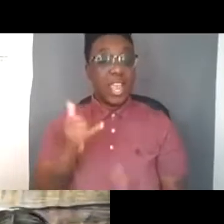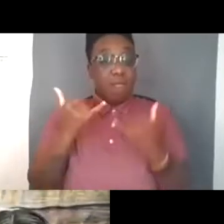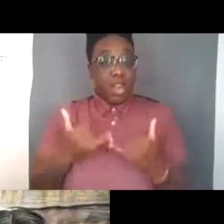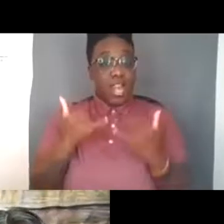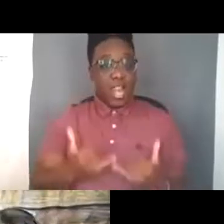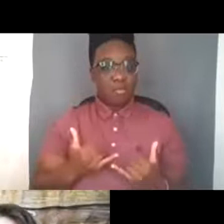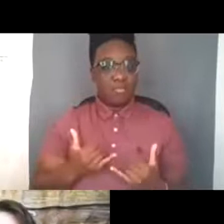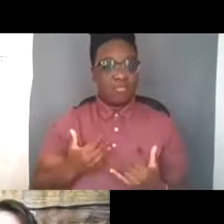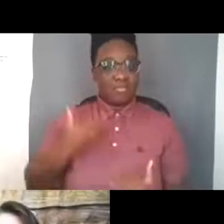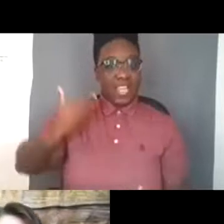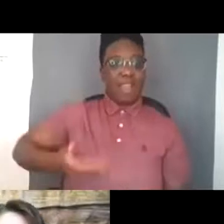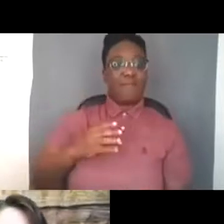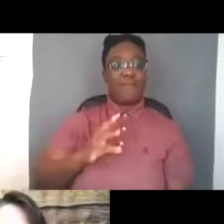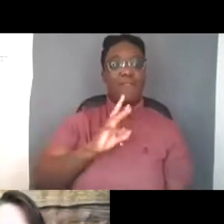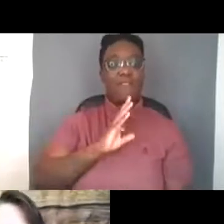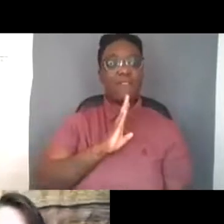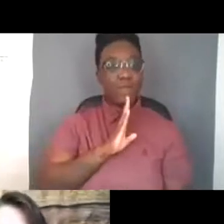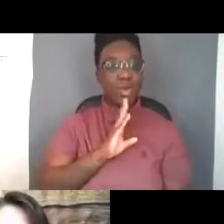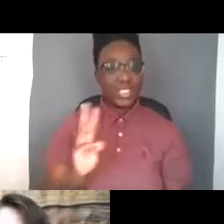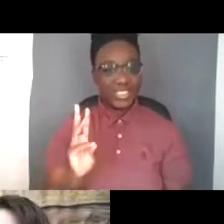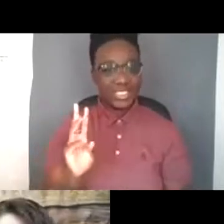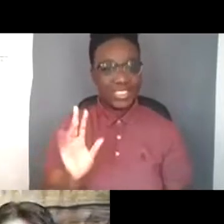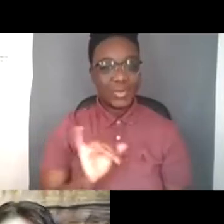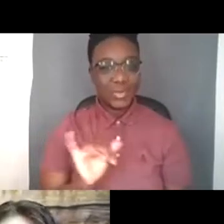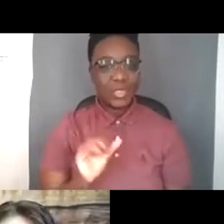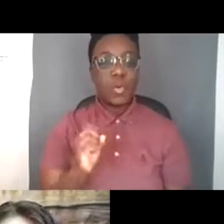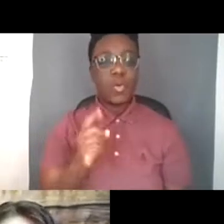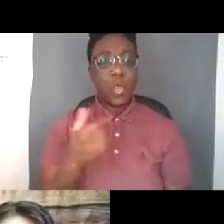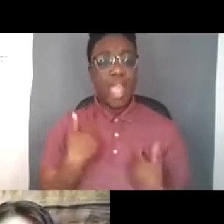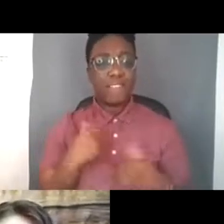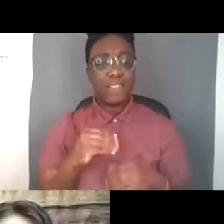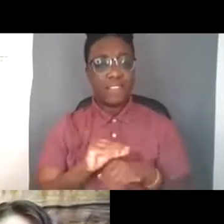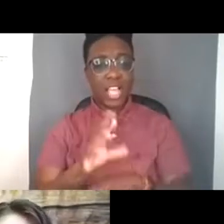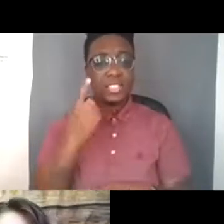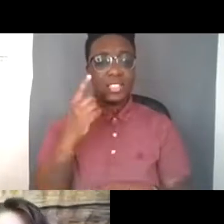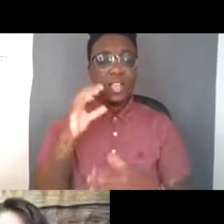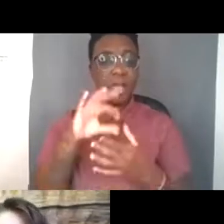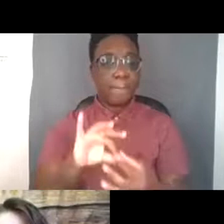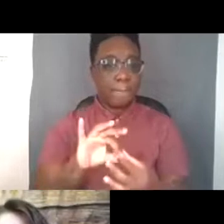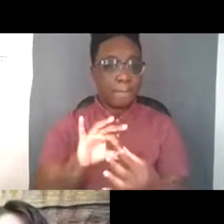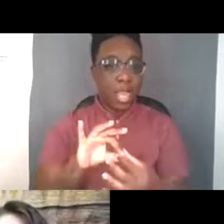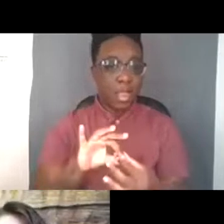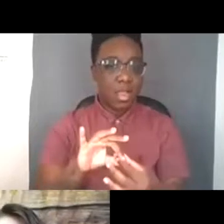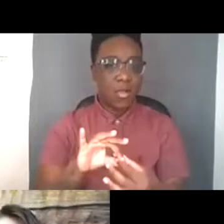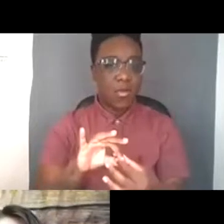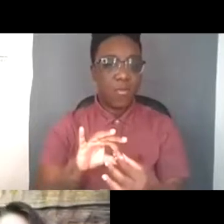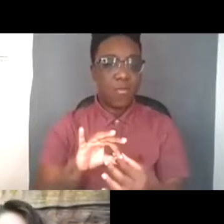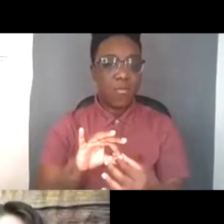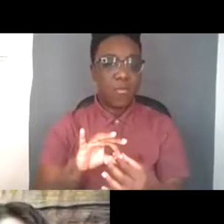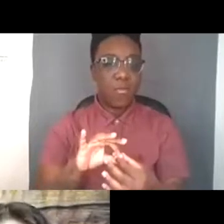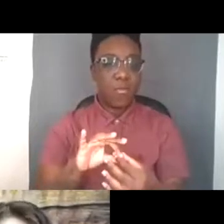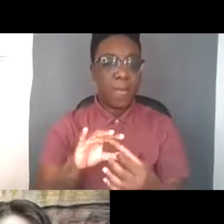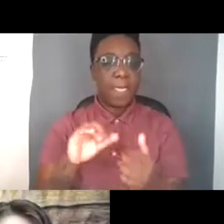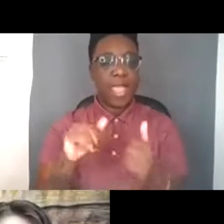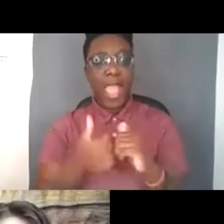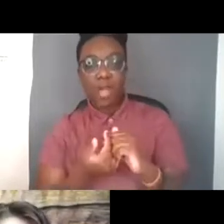now. So I'm wondering, do you have any advice in regards to how to